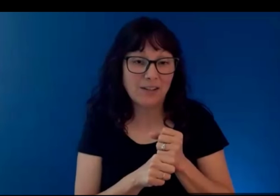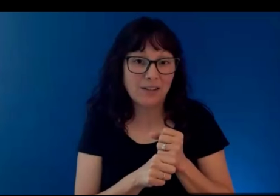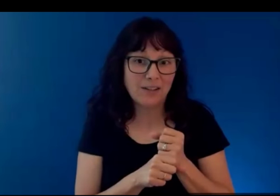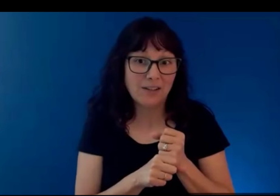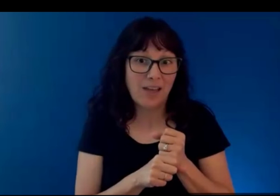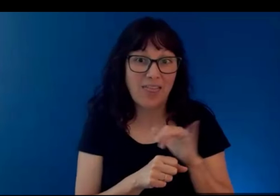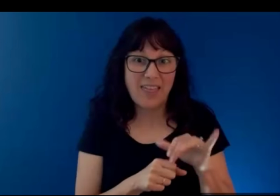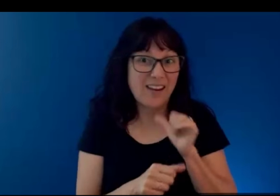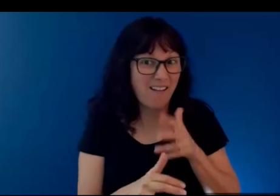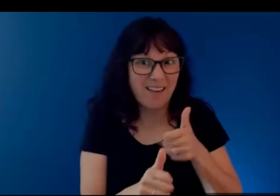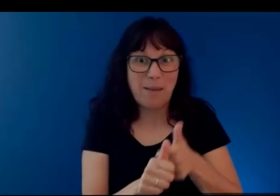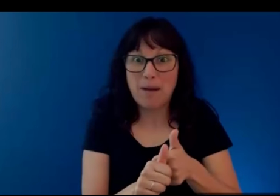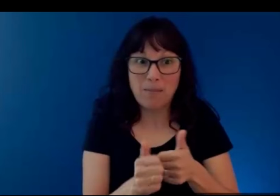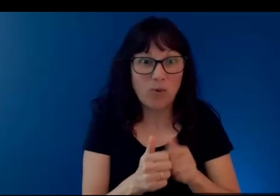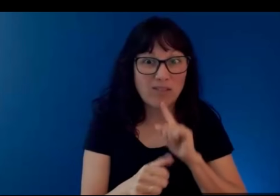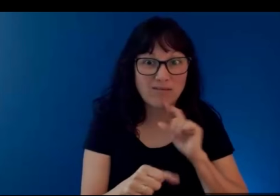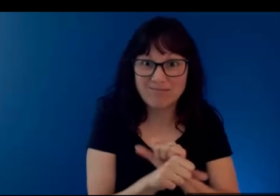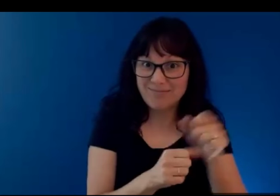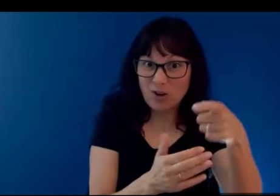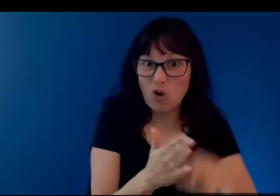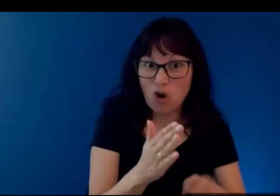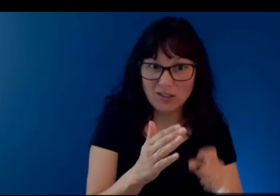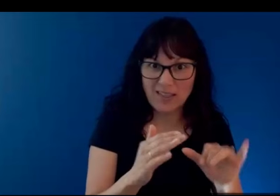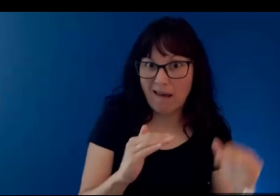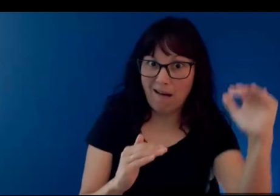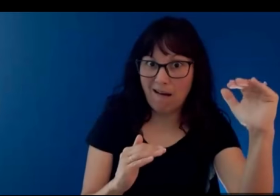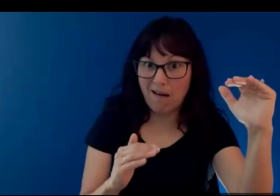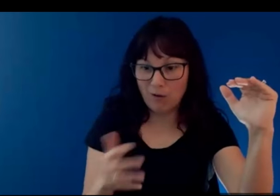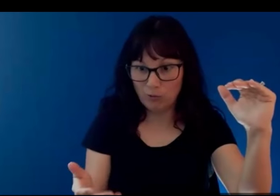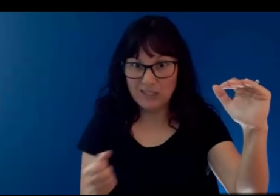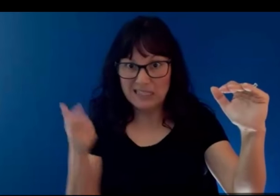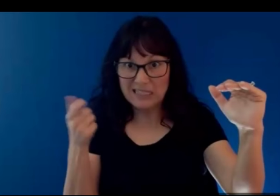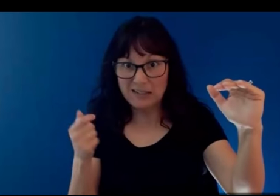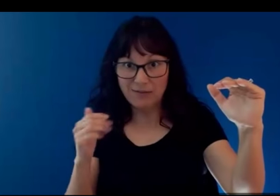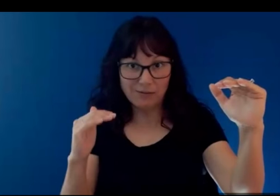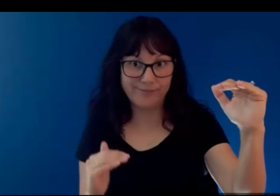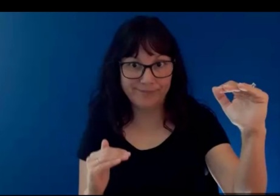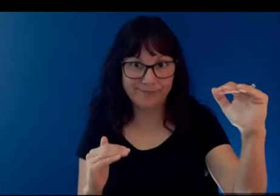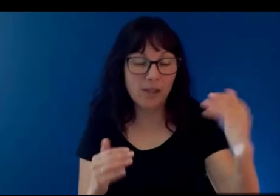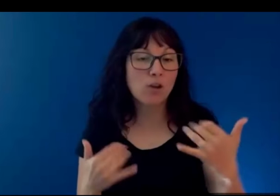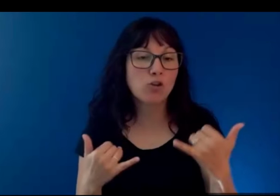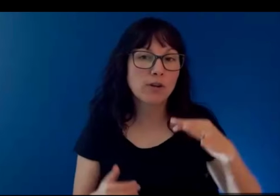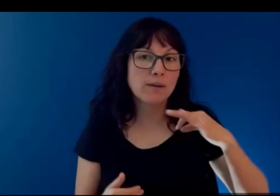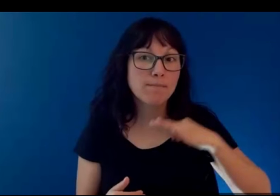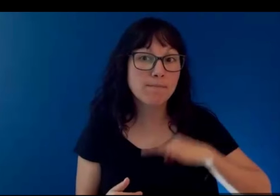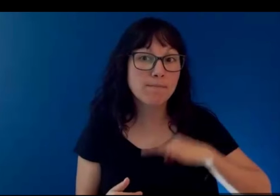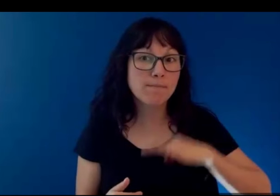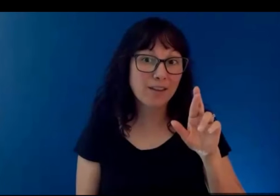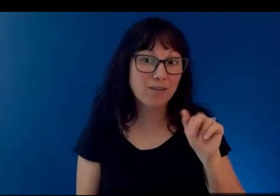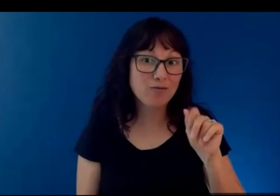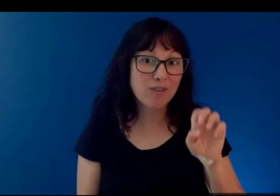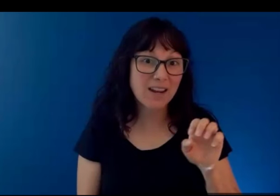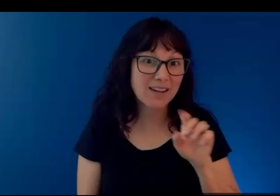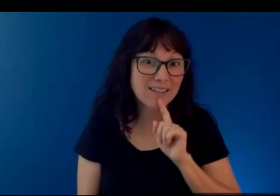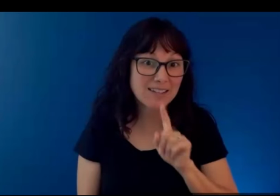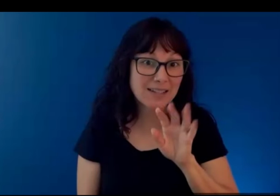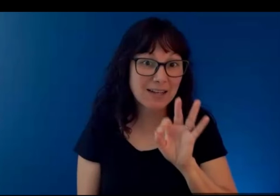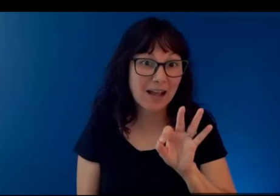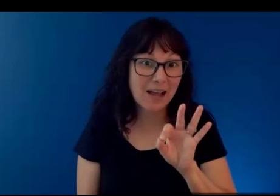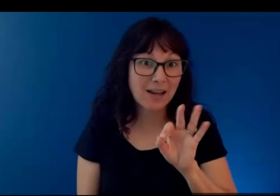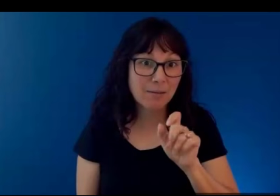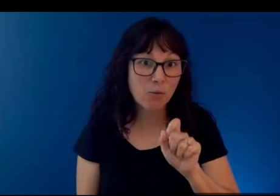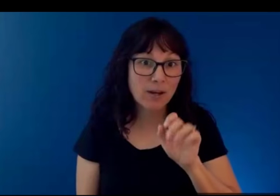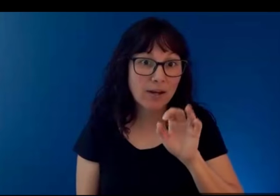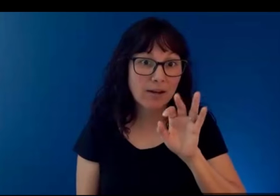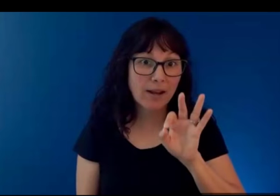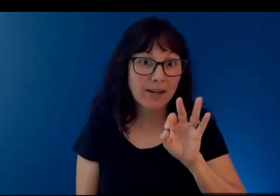items really cost. Right? The current federal benefit rate is $9.94. That's for 2026.